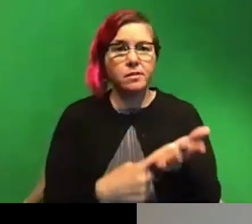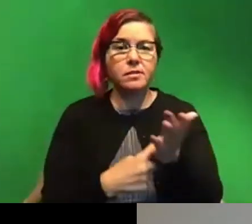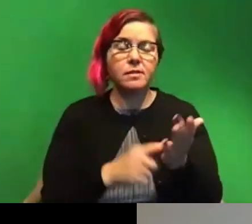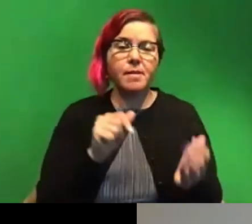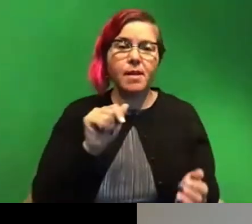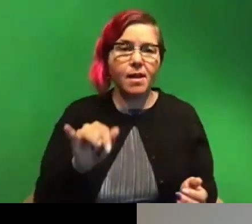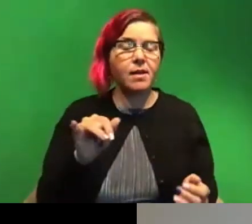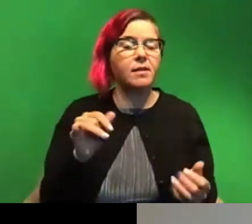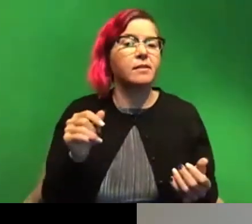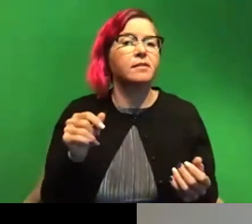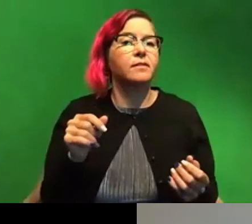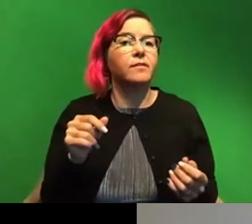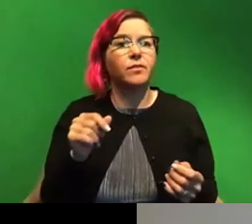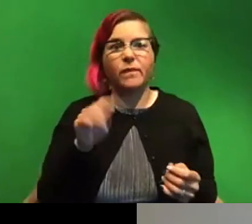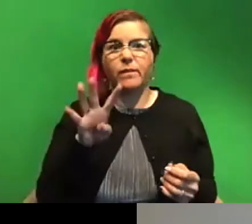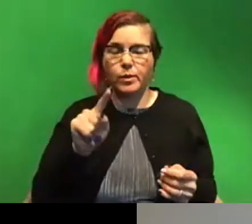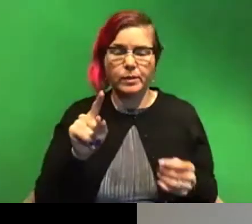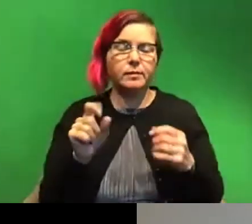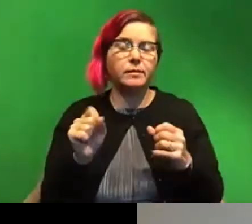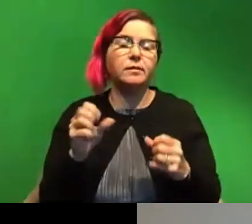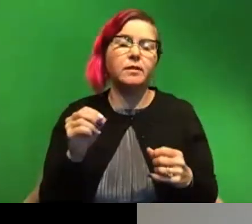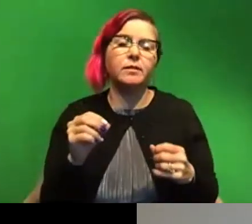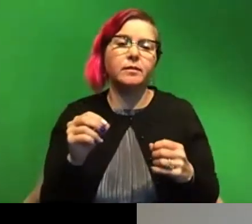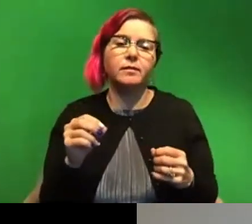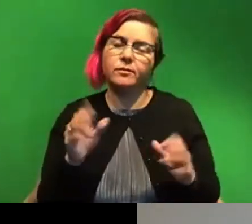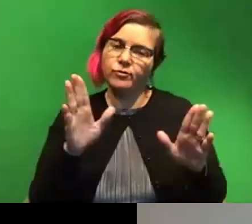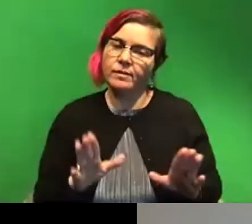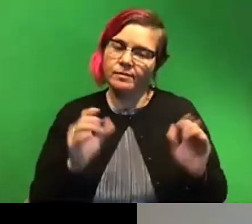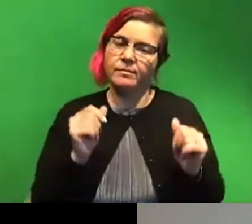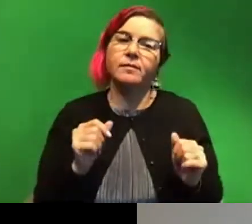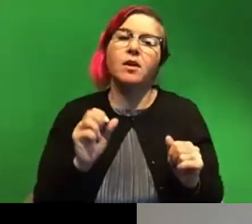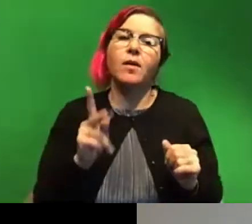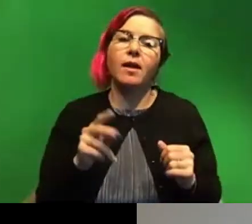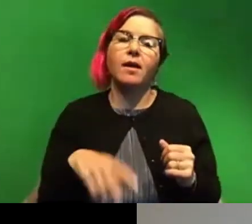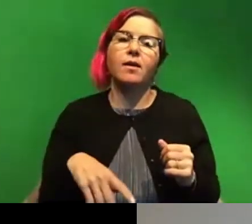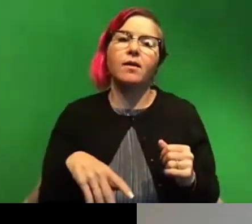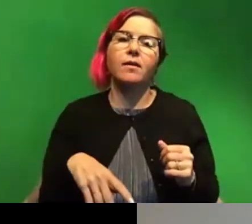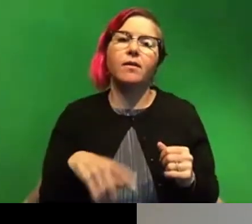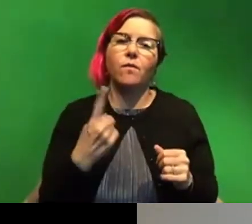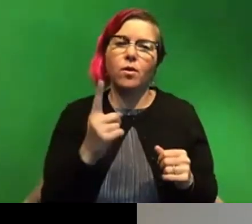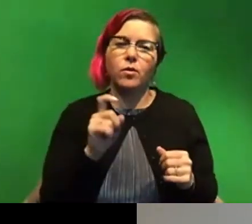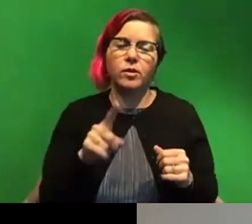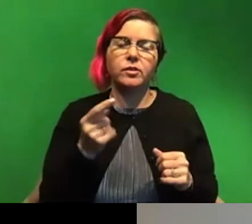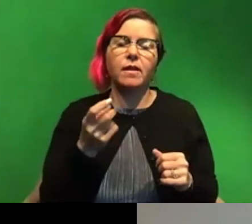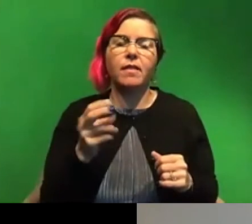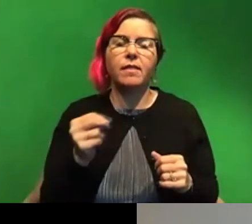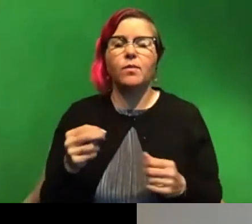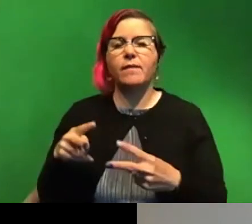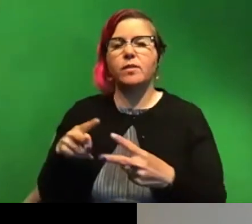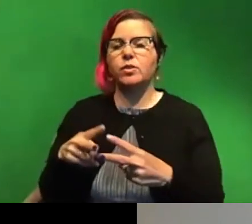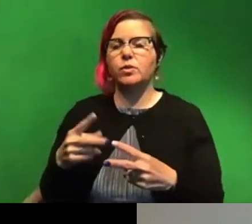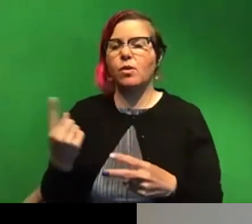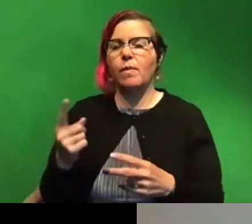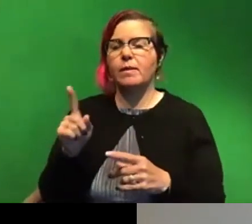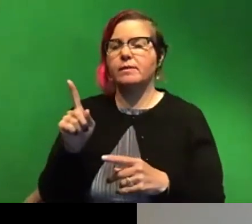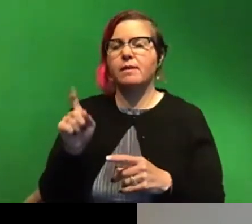AI for 41. So this is great. So okay, I've got one question for you, and then two that we ask everybody the